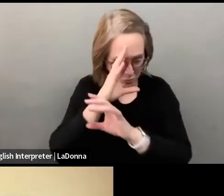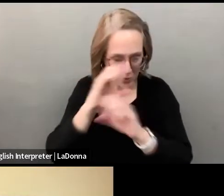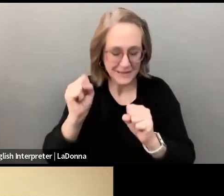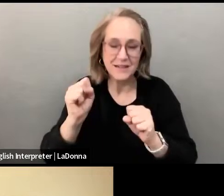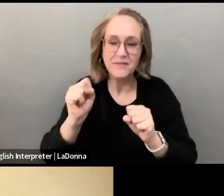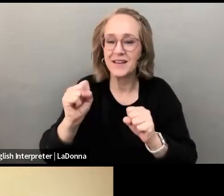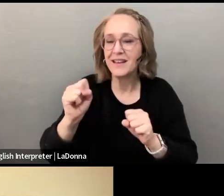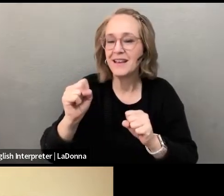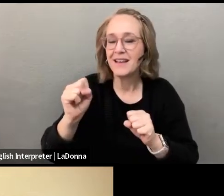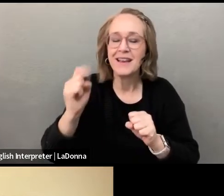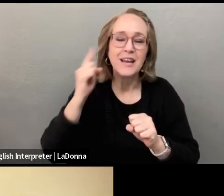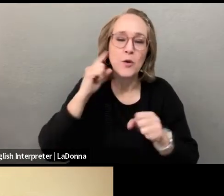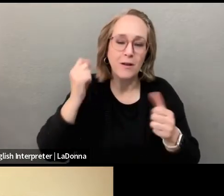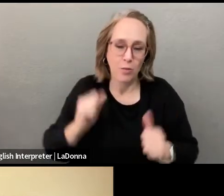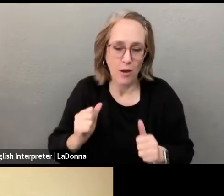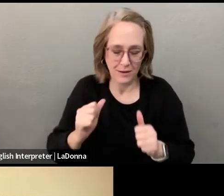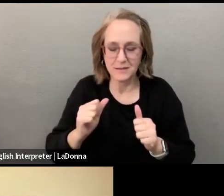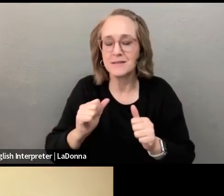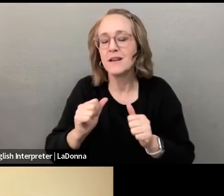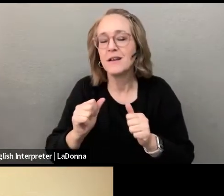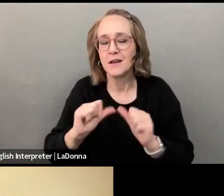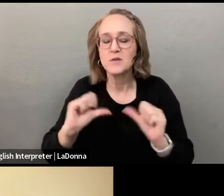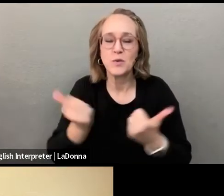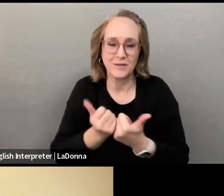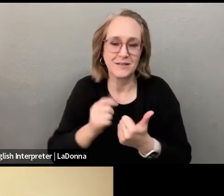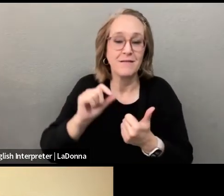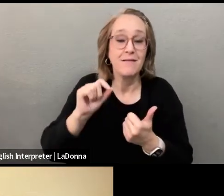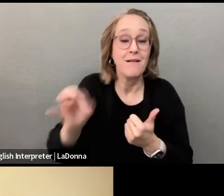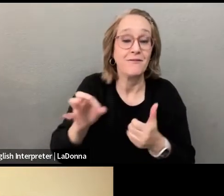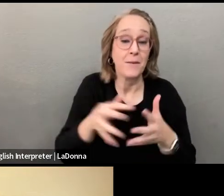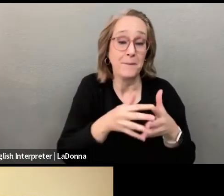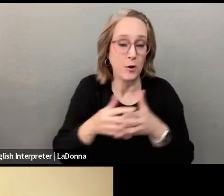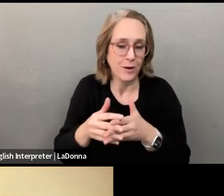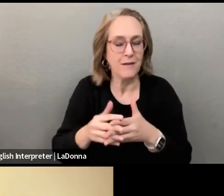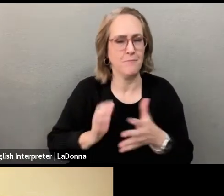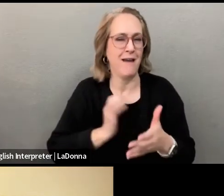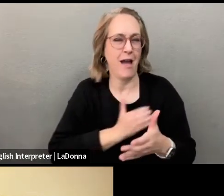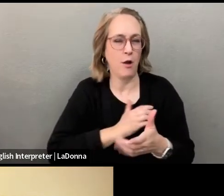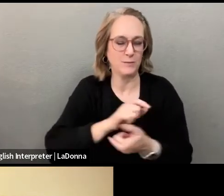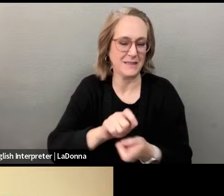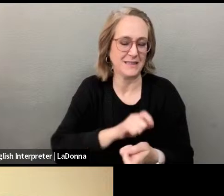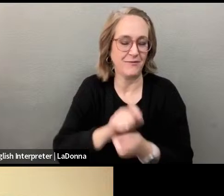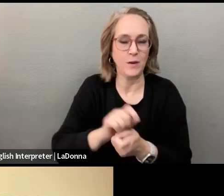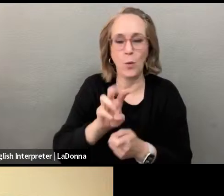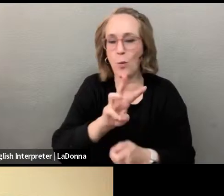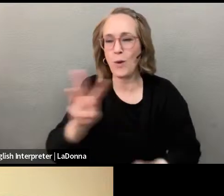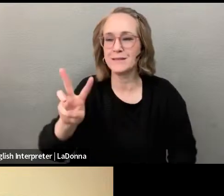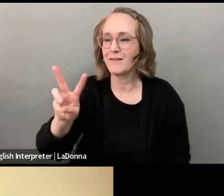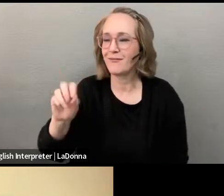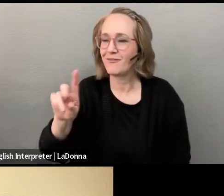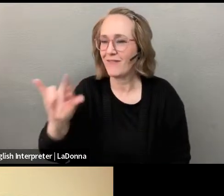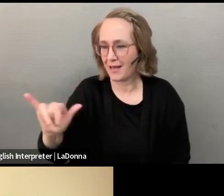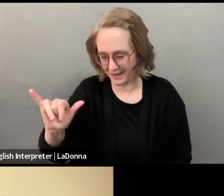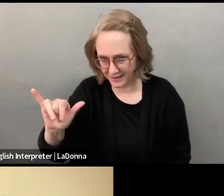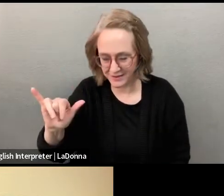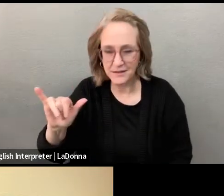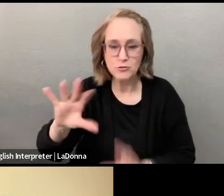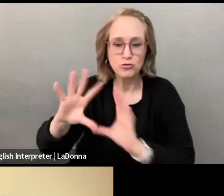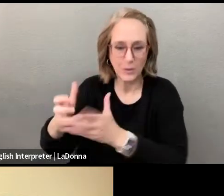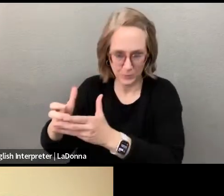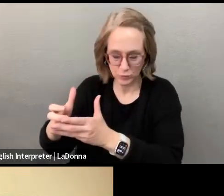of America, or HOA West Valley chapter, to give her announcements. And then after that, we'll let